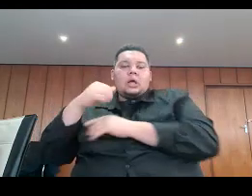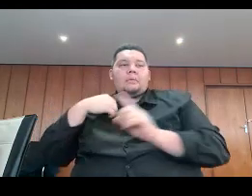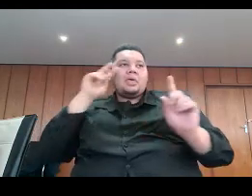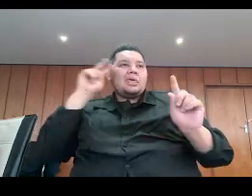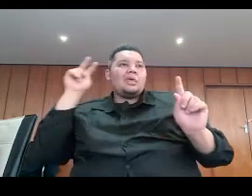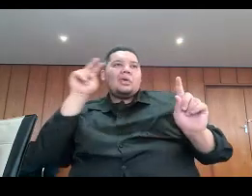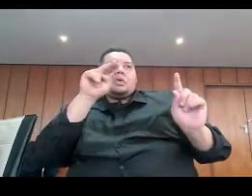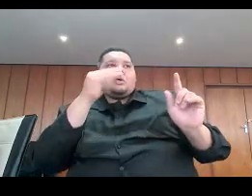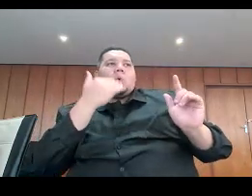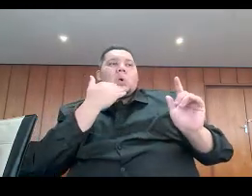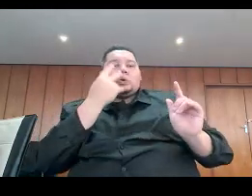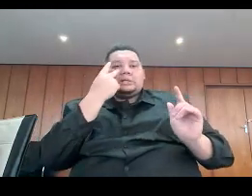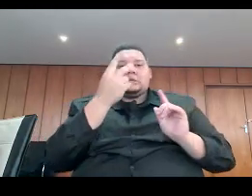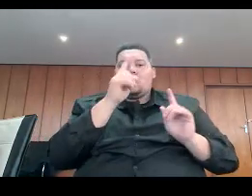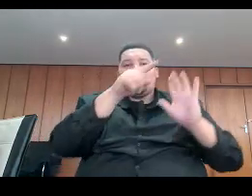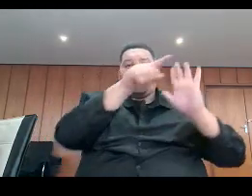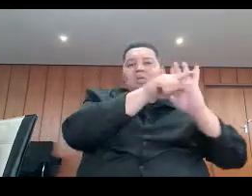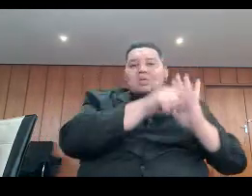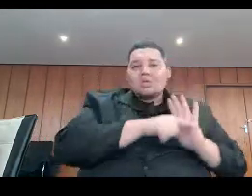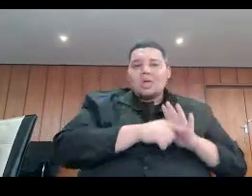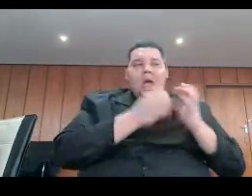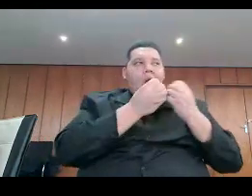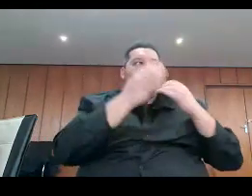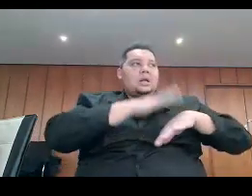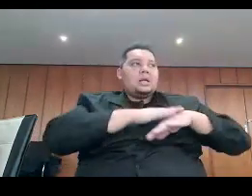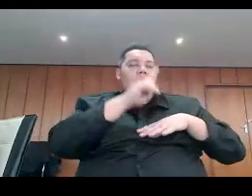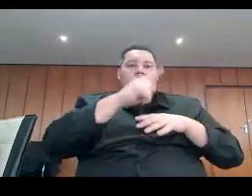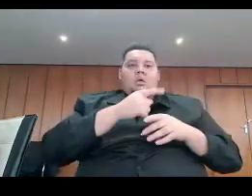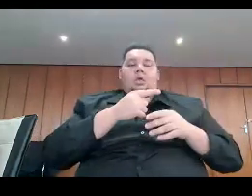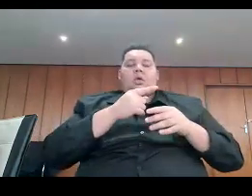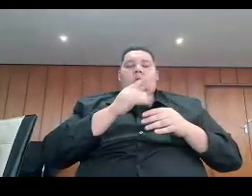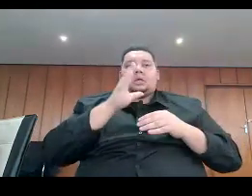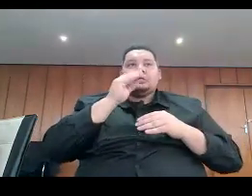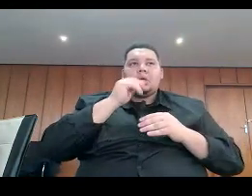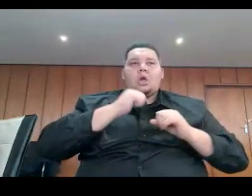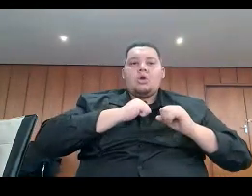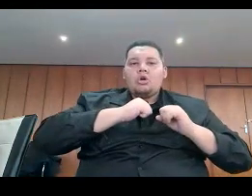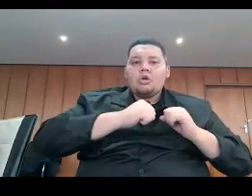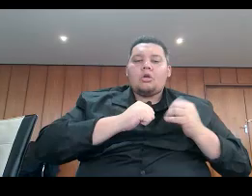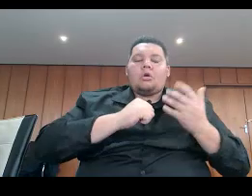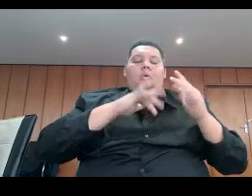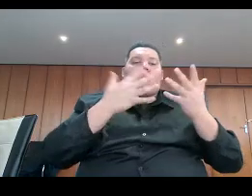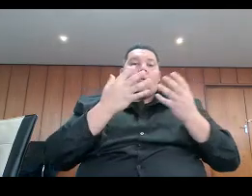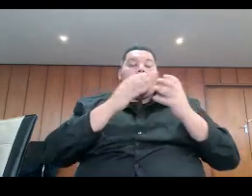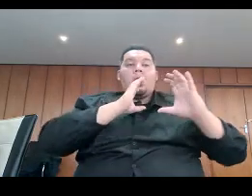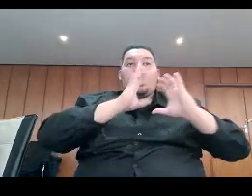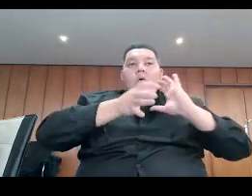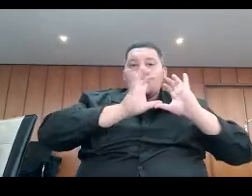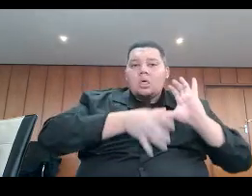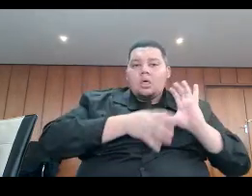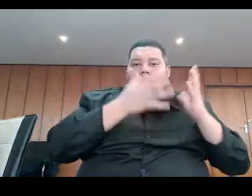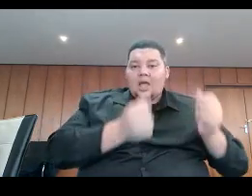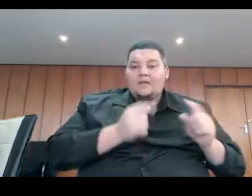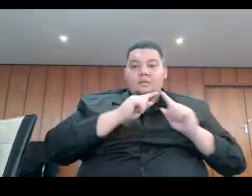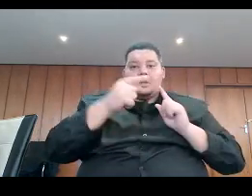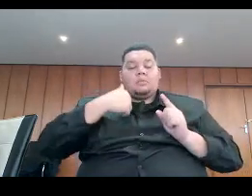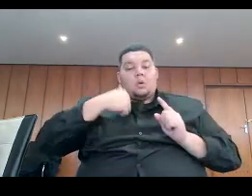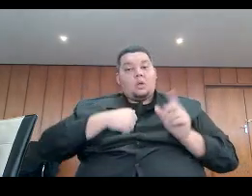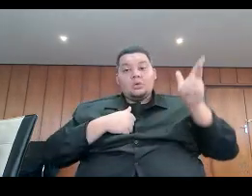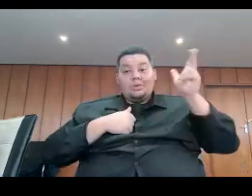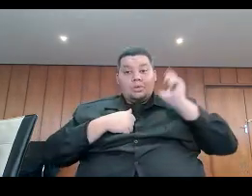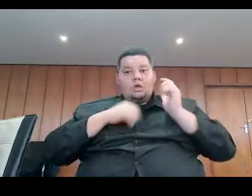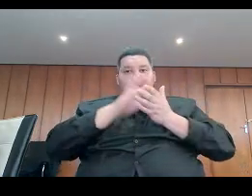are, measure their deficit, how many times they stuttered, how many times there were communication breakdowns. Actually hear a